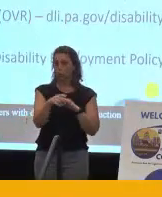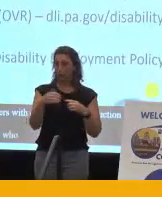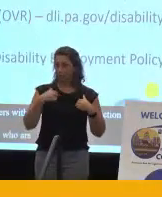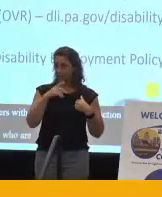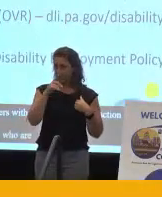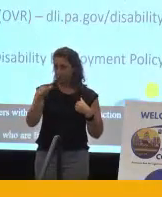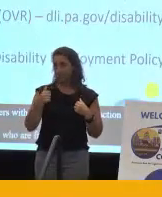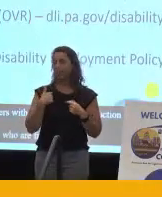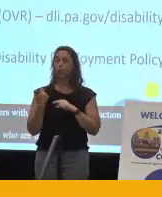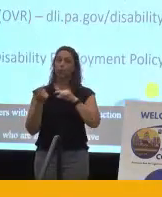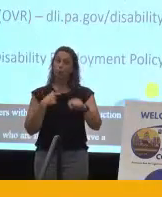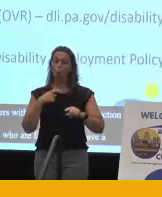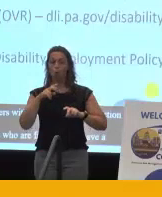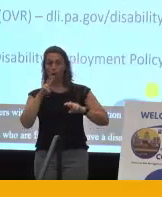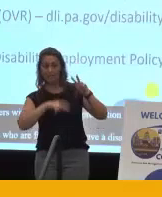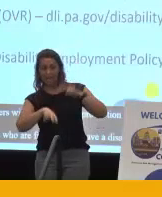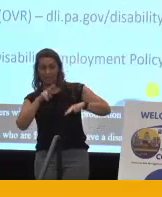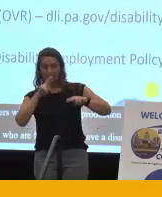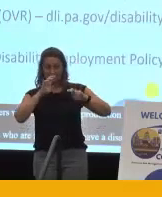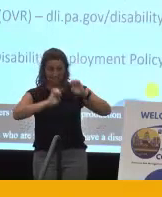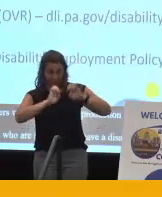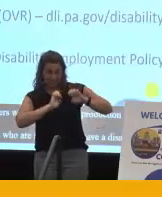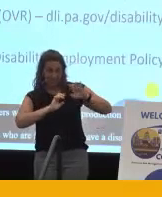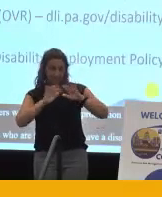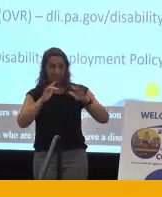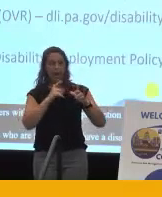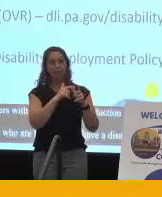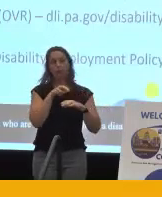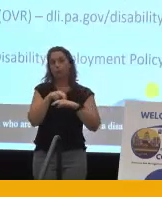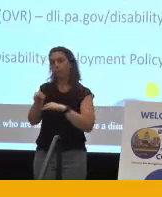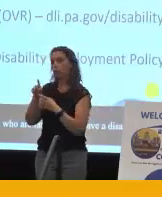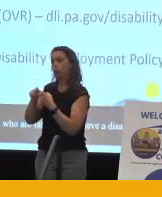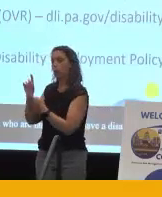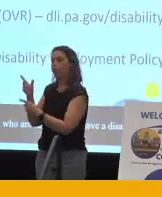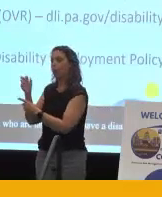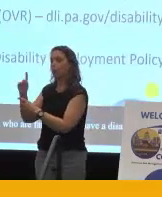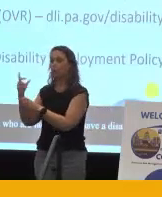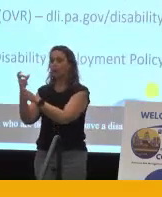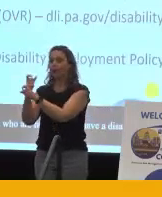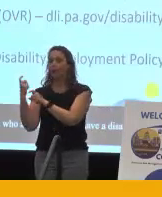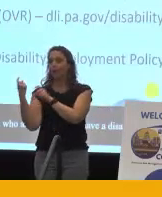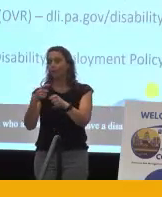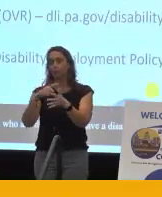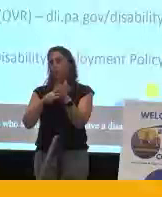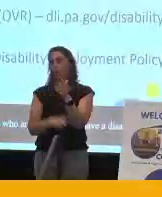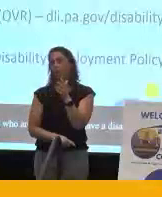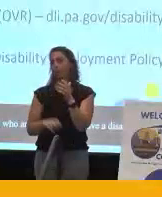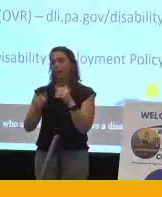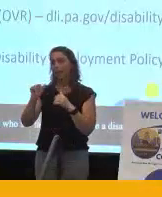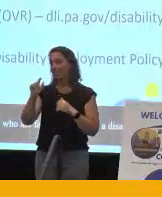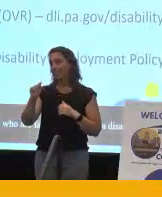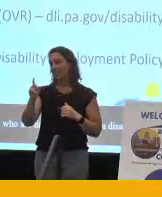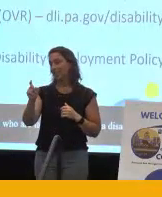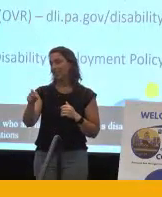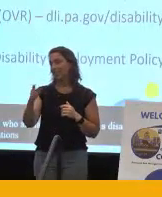an assessment and then refer them to OVR to help get them the adaptations and assistive technology that they